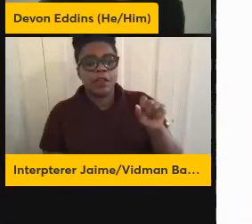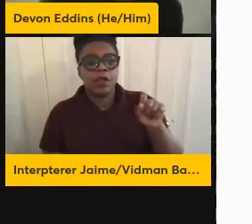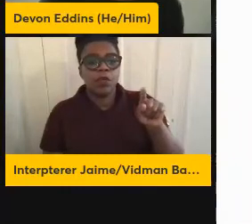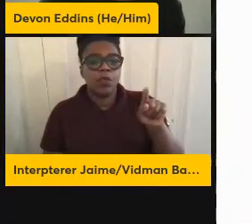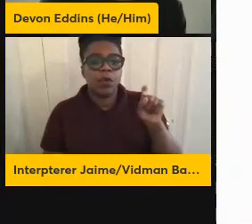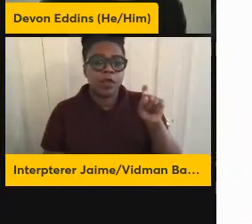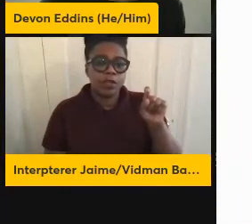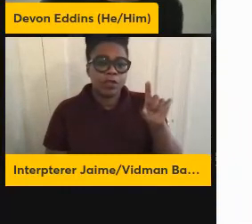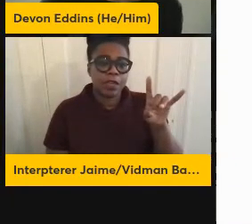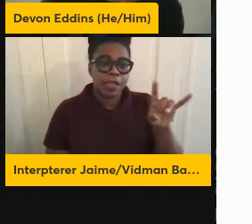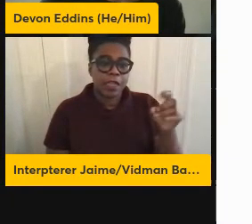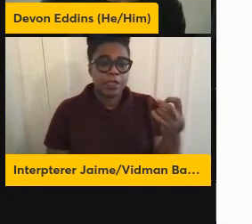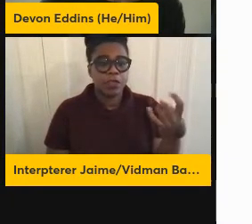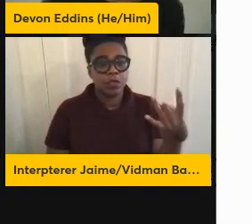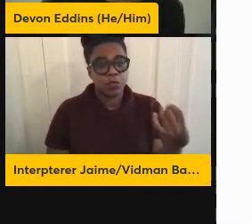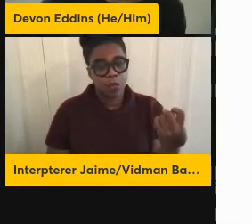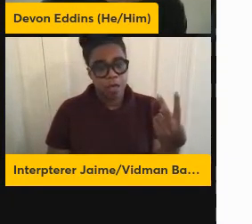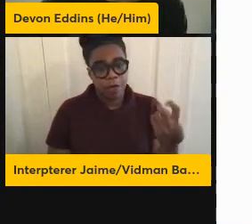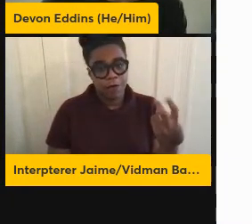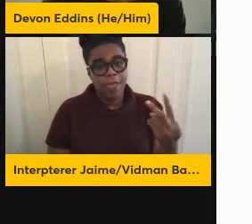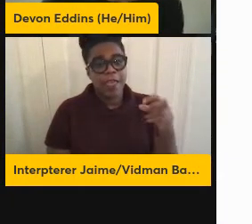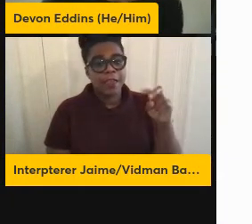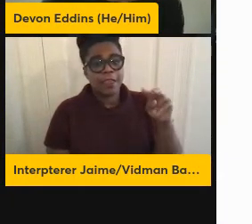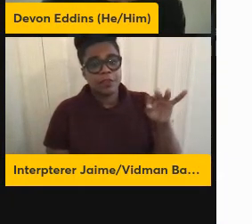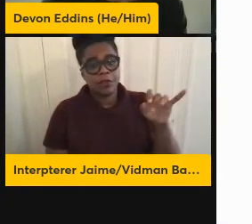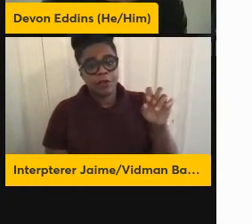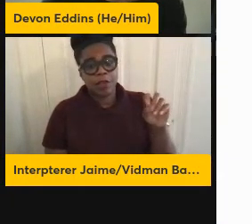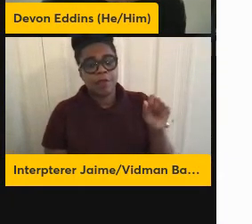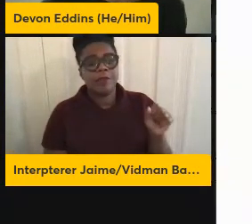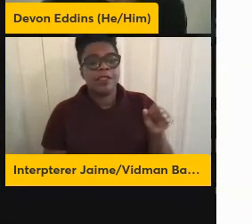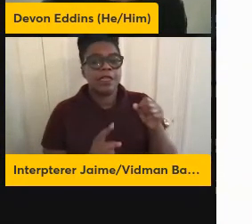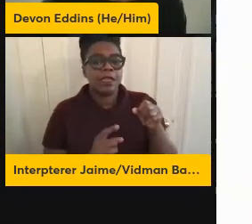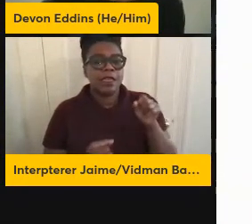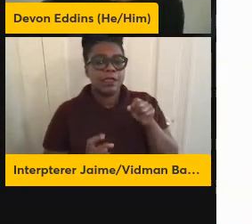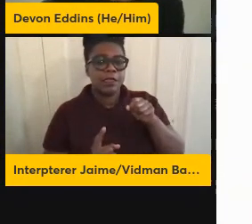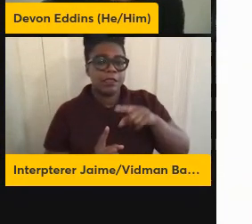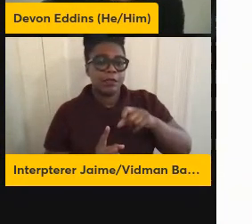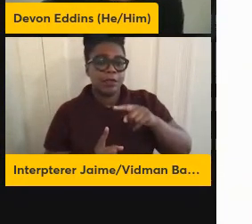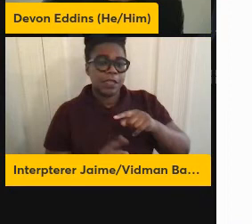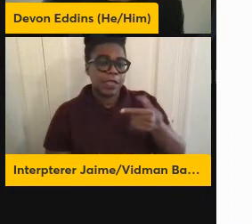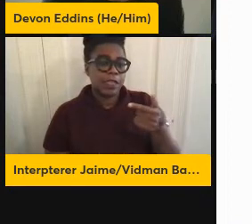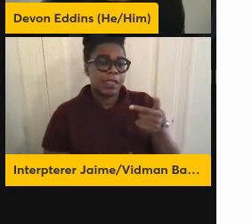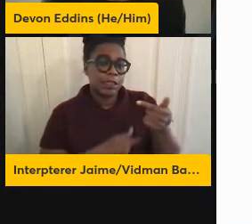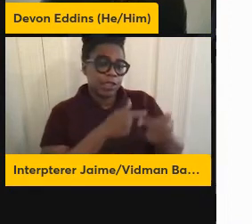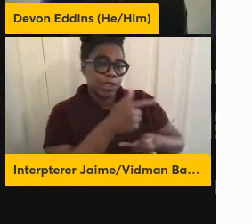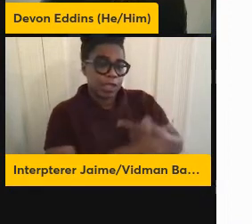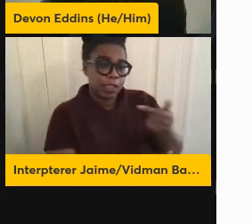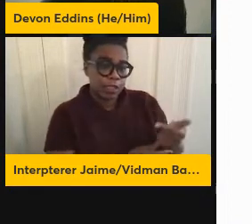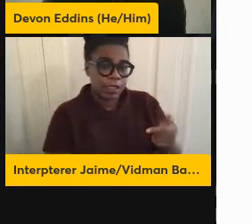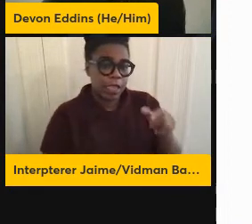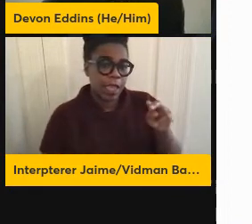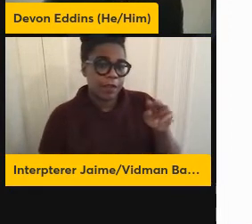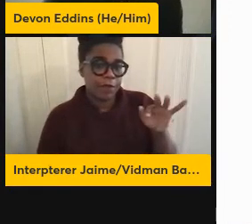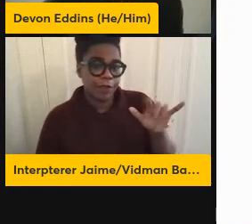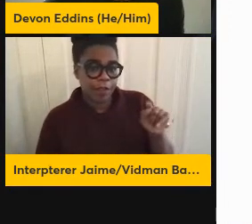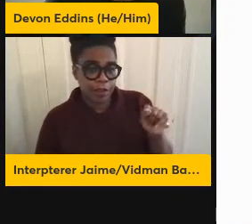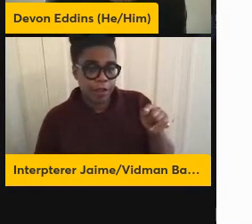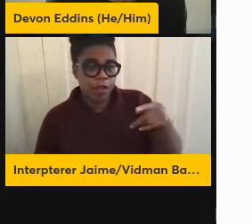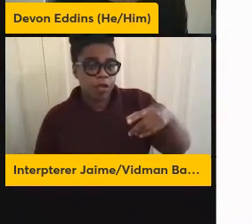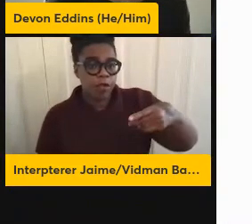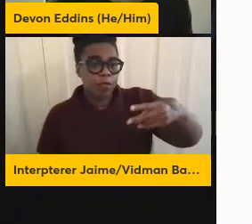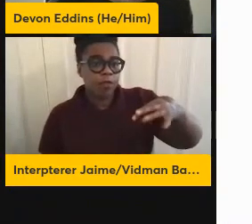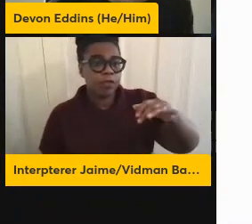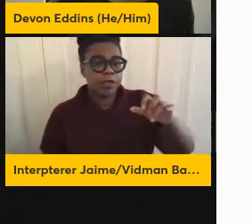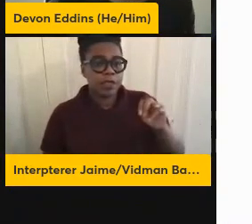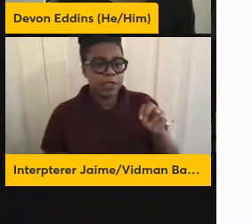S100A12 and interferon-stimulated genes, specifically the IFIT-M proteins. Here we focus on